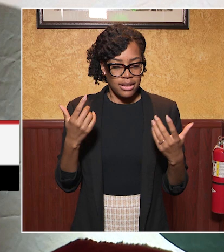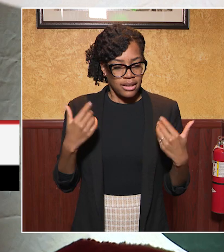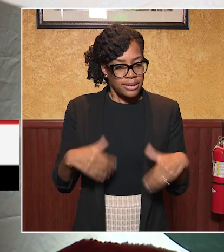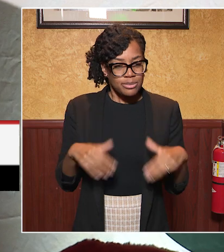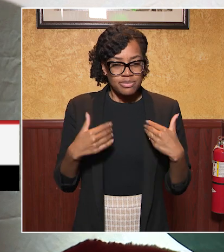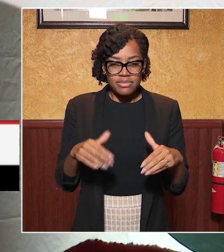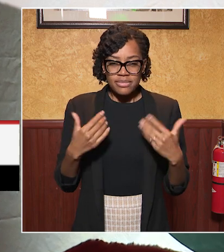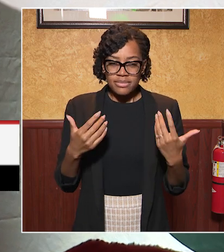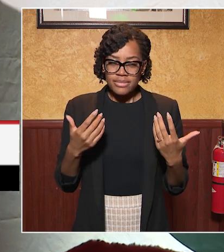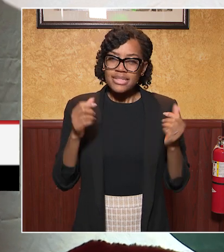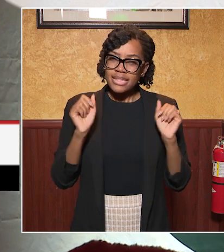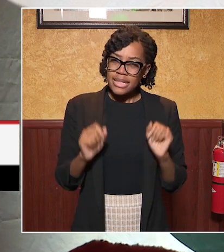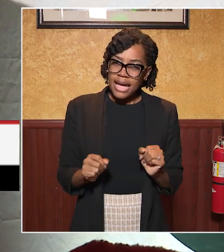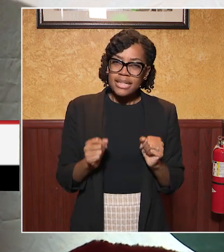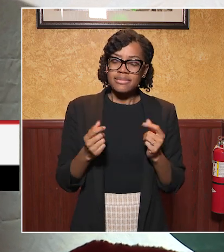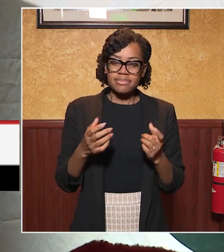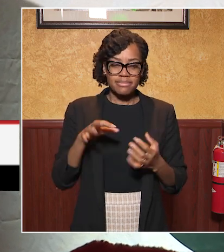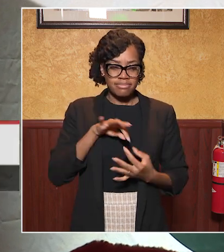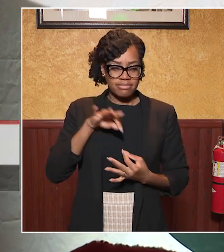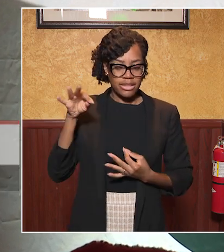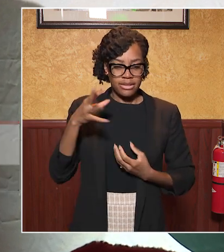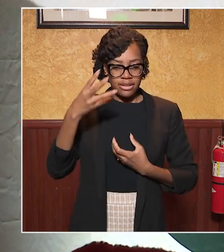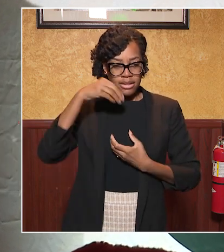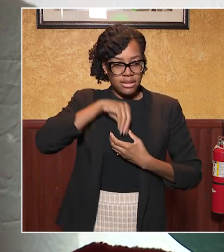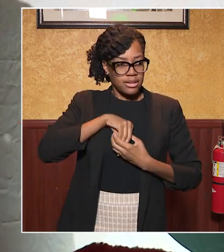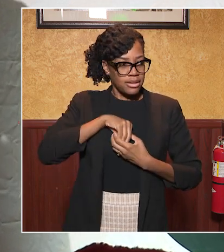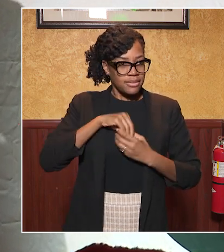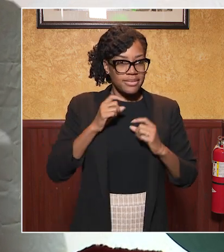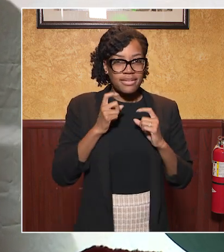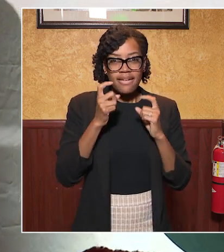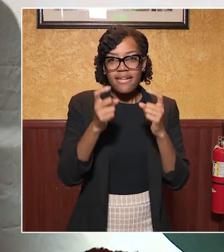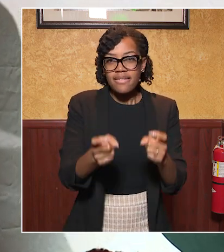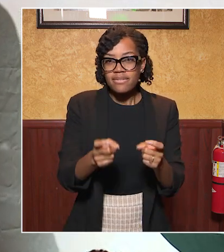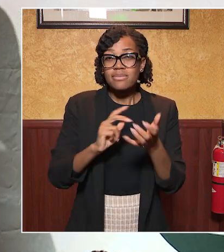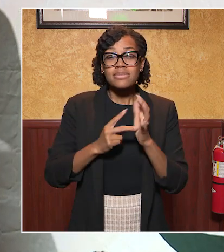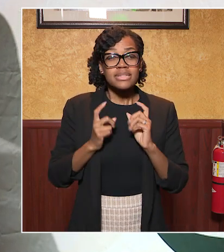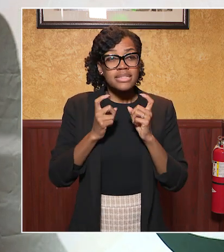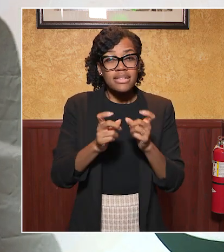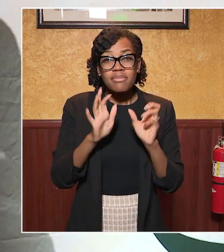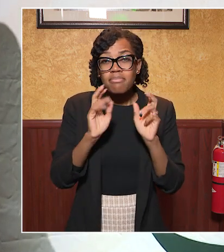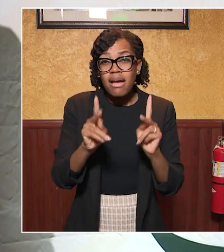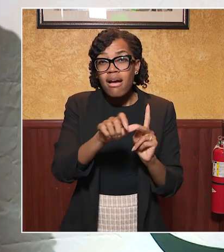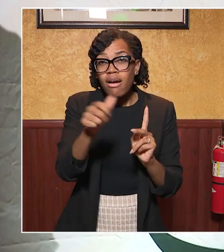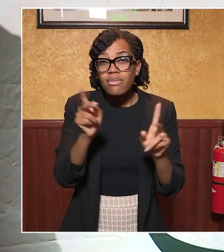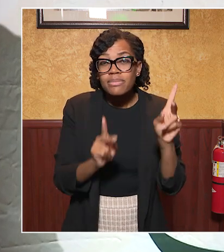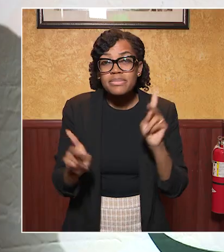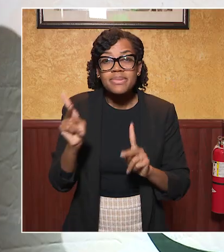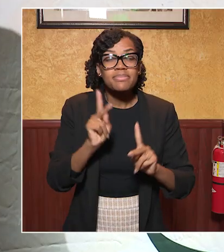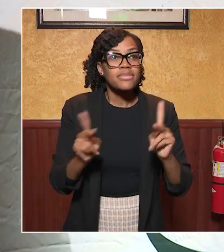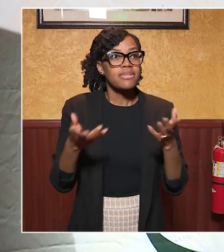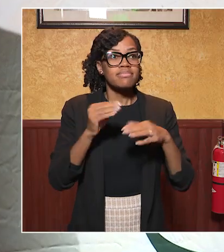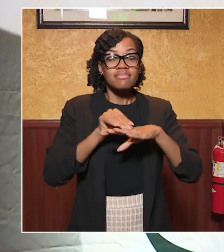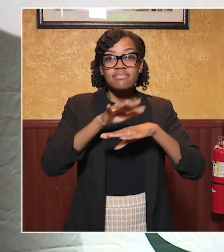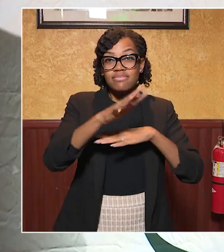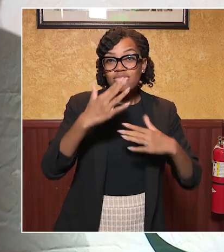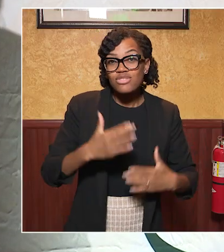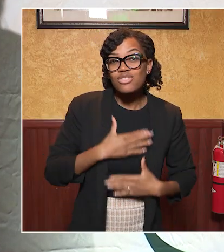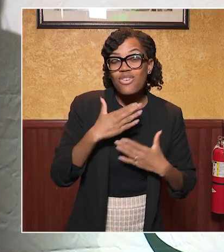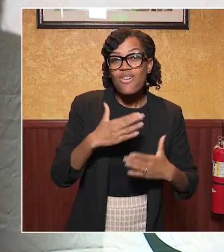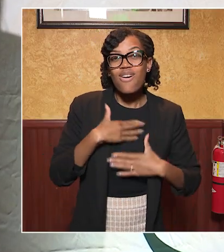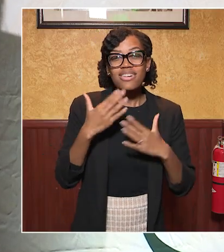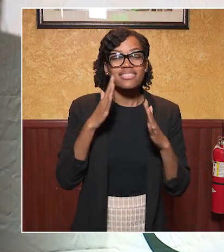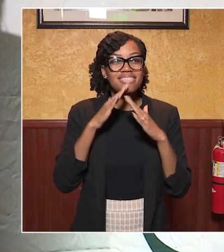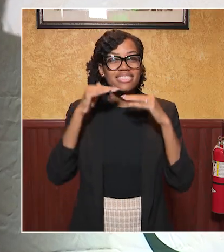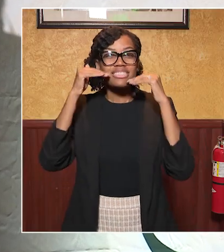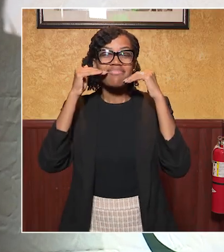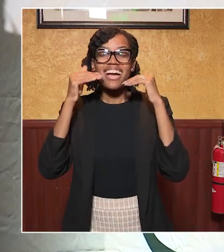a spirit of giving, right? A time where we can give back to others and bring joy and smile to others' faces. And so she